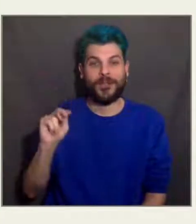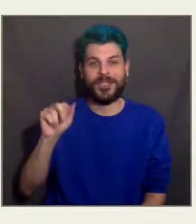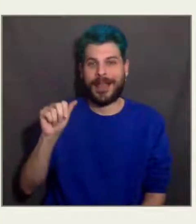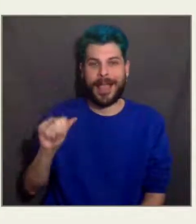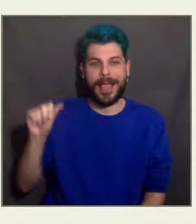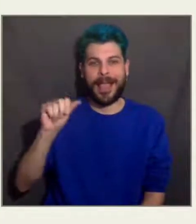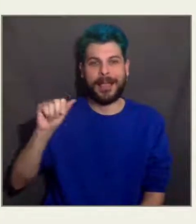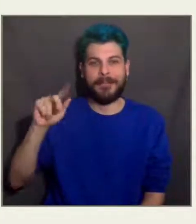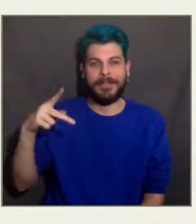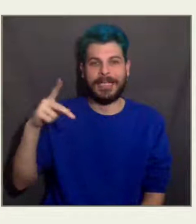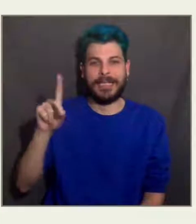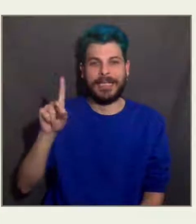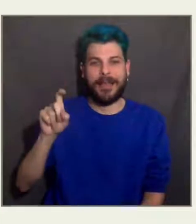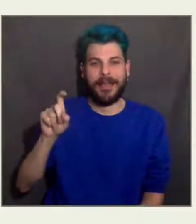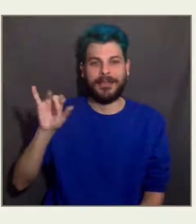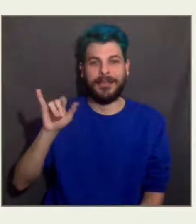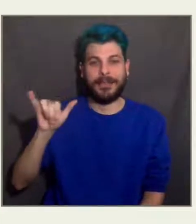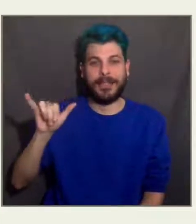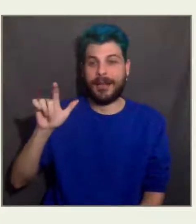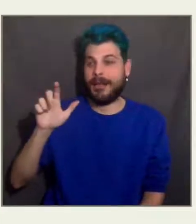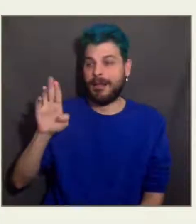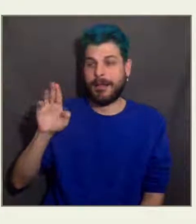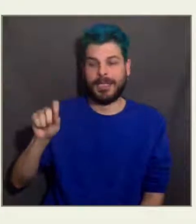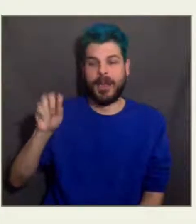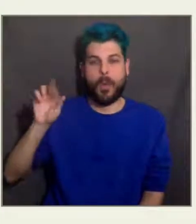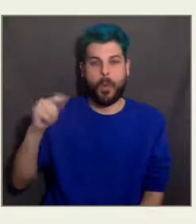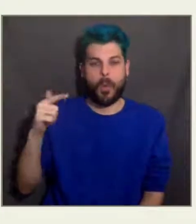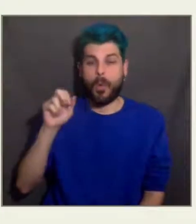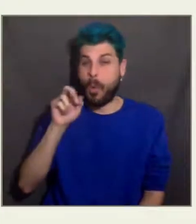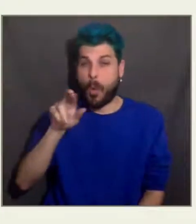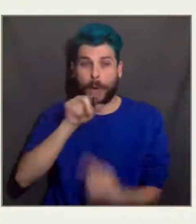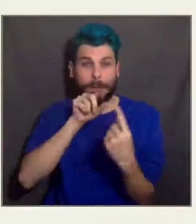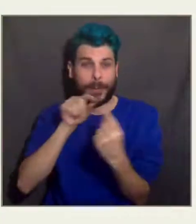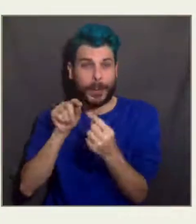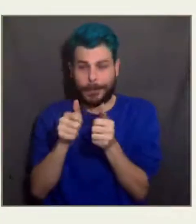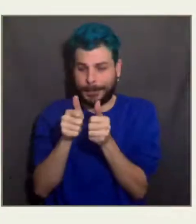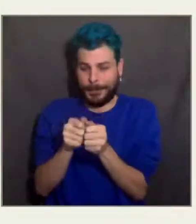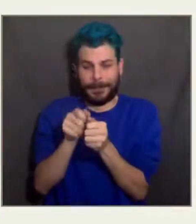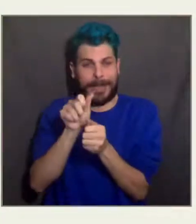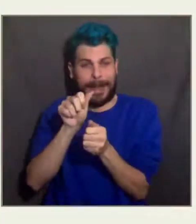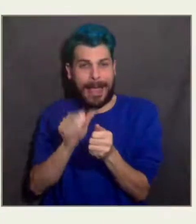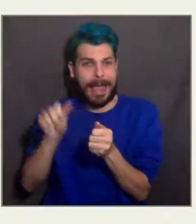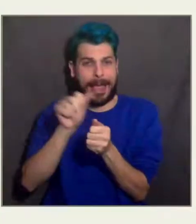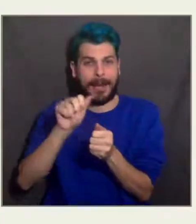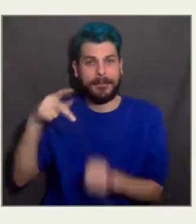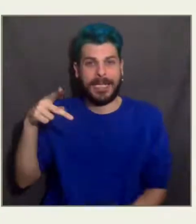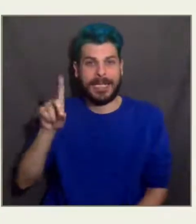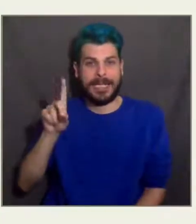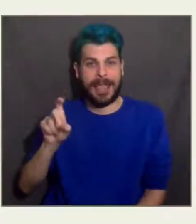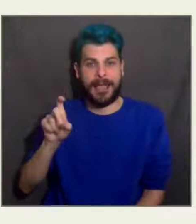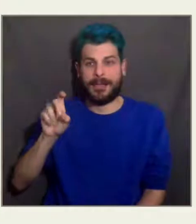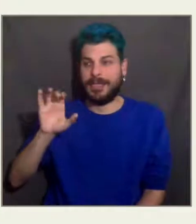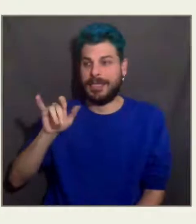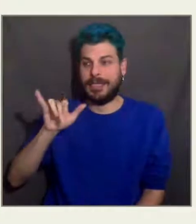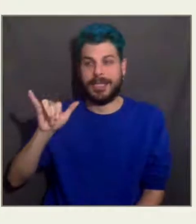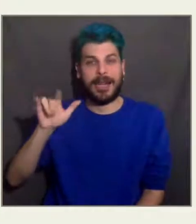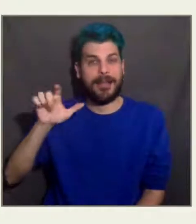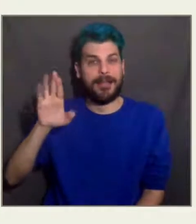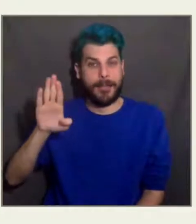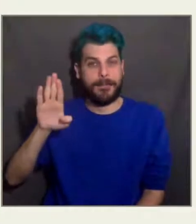questions@pdxcityclub.org or tweet at pdxcityclub using the hashtag State of